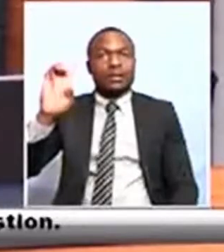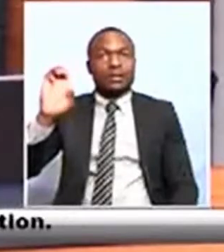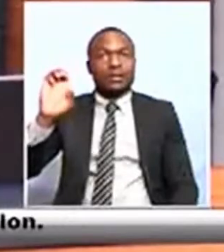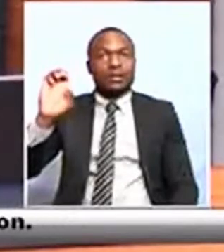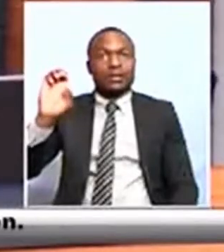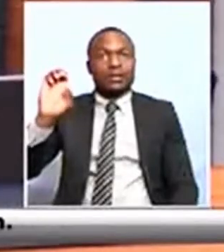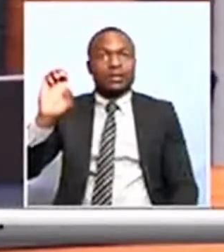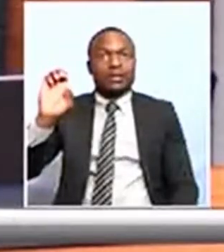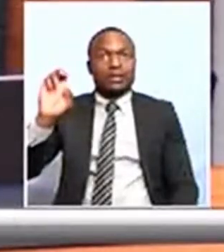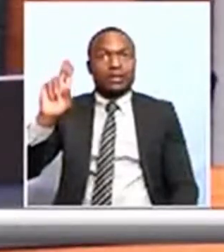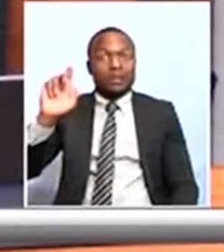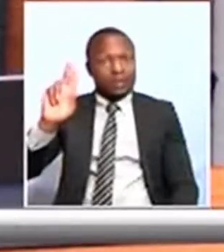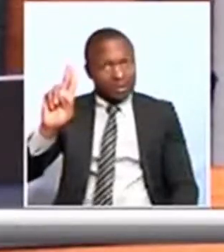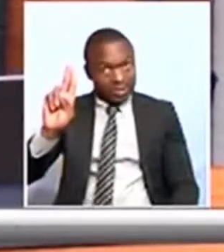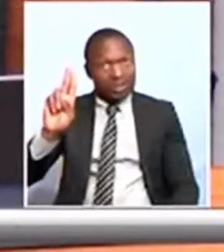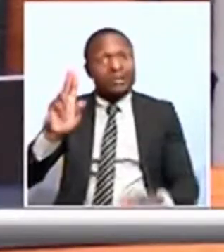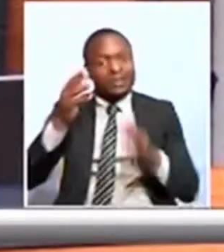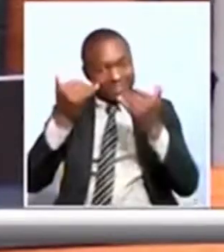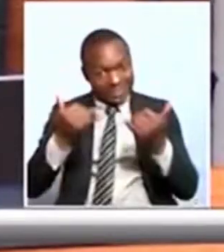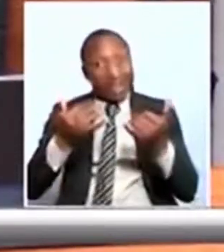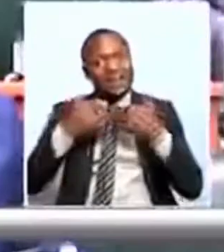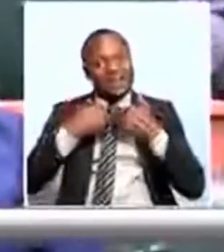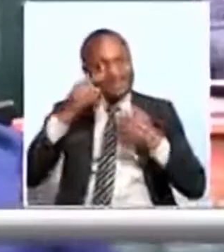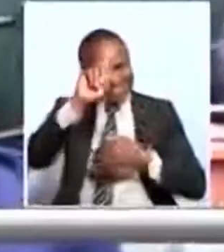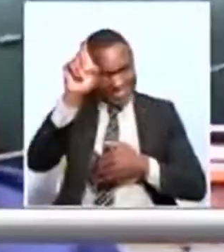Madam Speaker, thank you. Now I have a question.